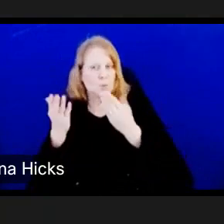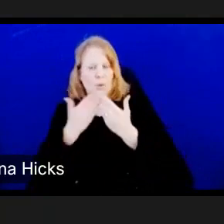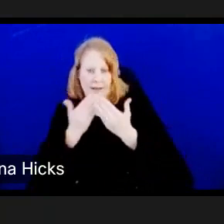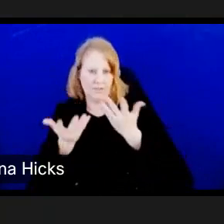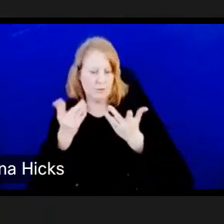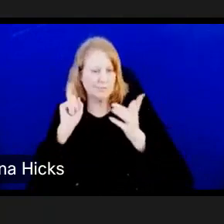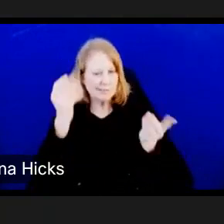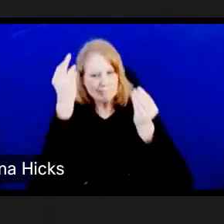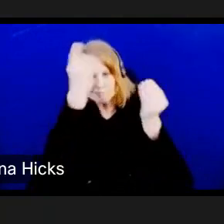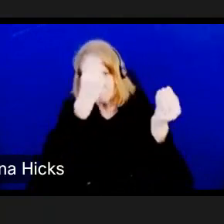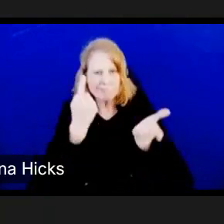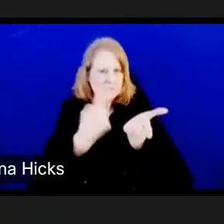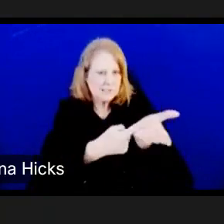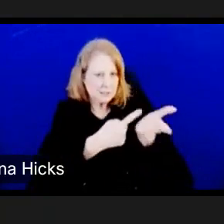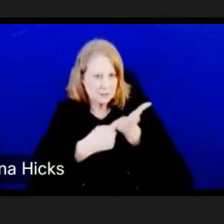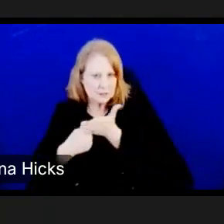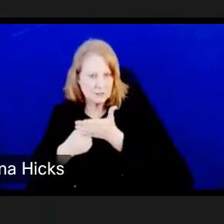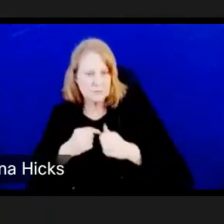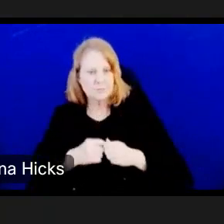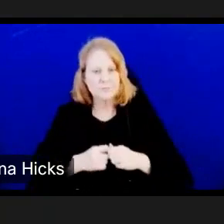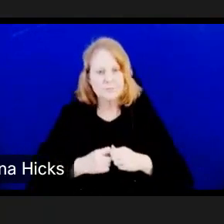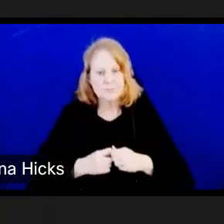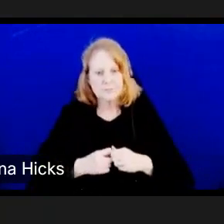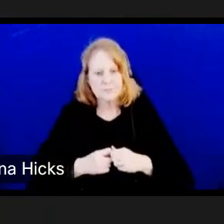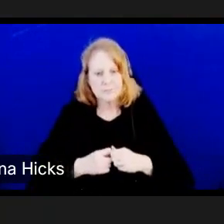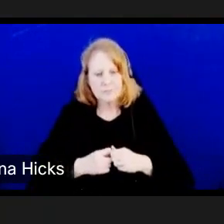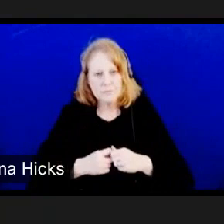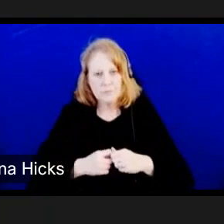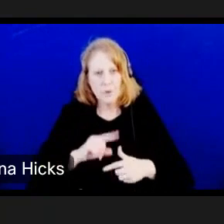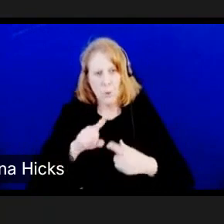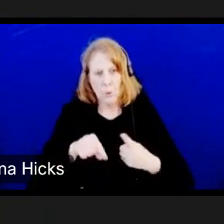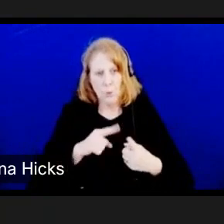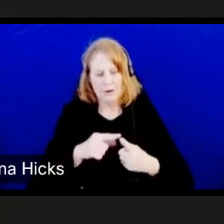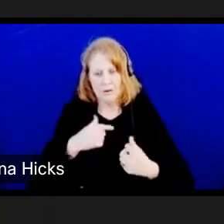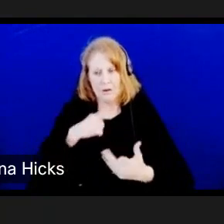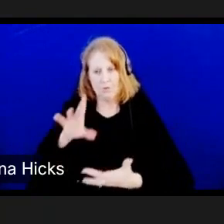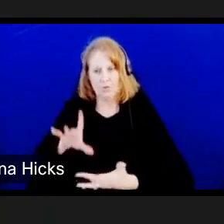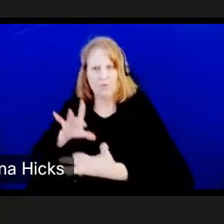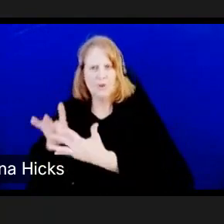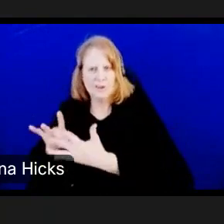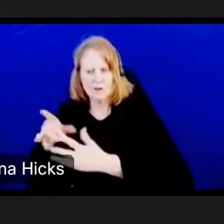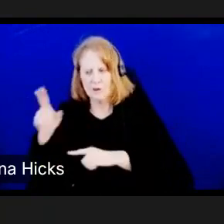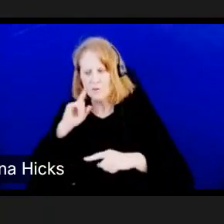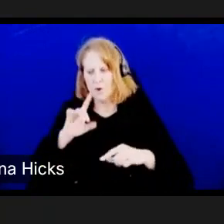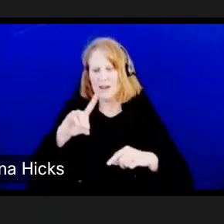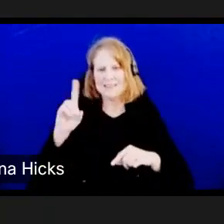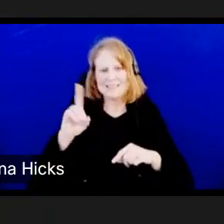be had. And I reached out to the Ward 4 DDOT